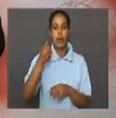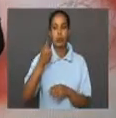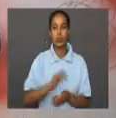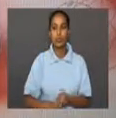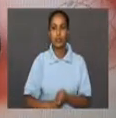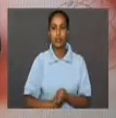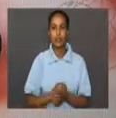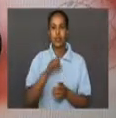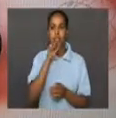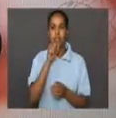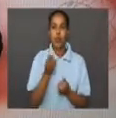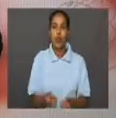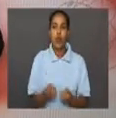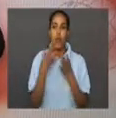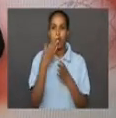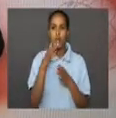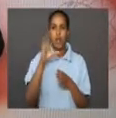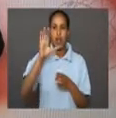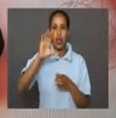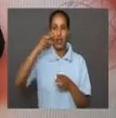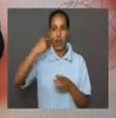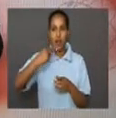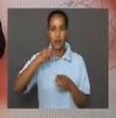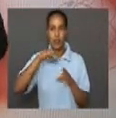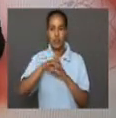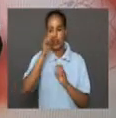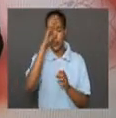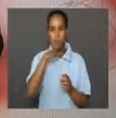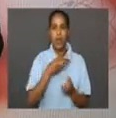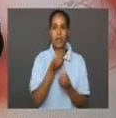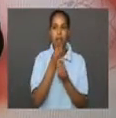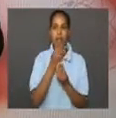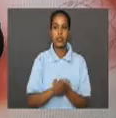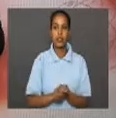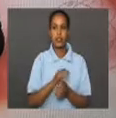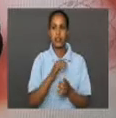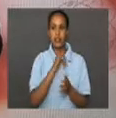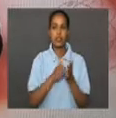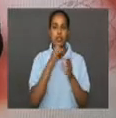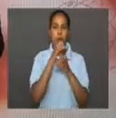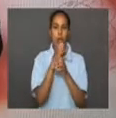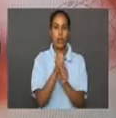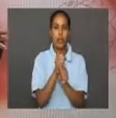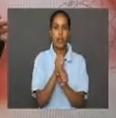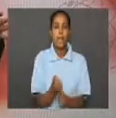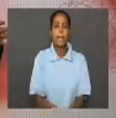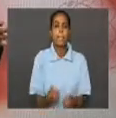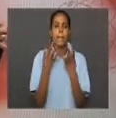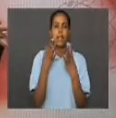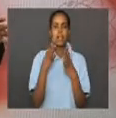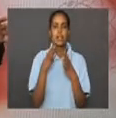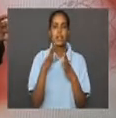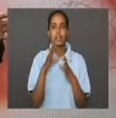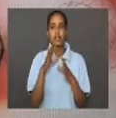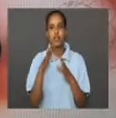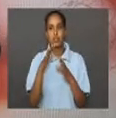Starch is the most common carbohydrate in the human diet and is contained in many